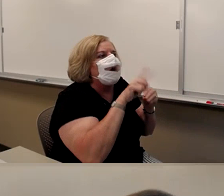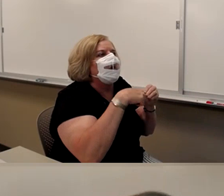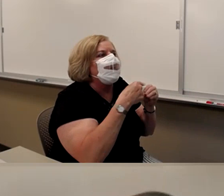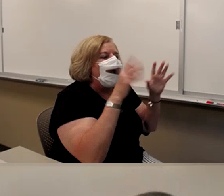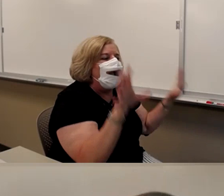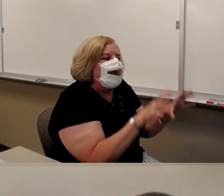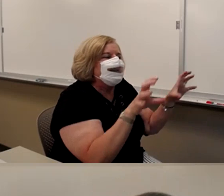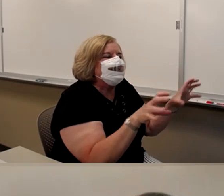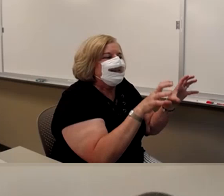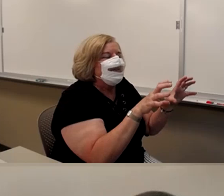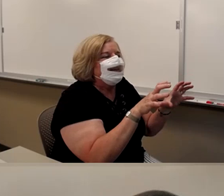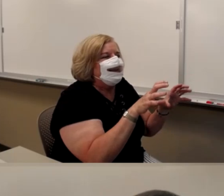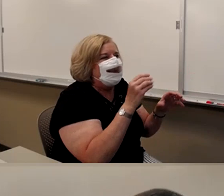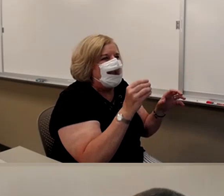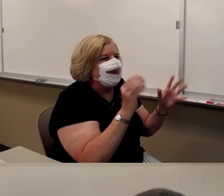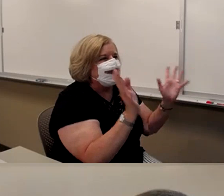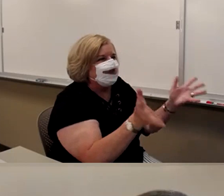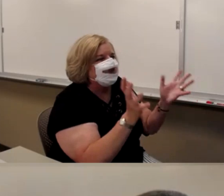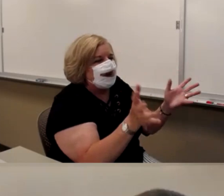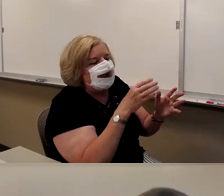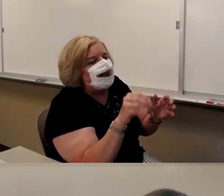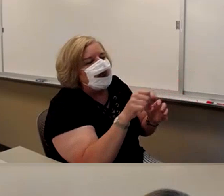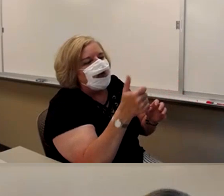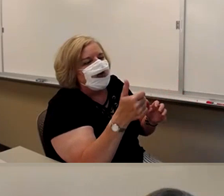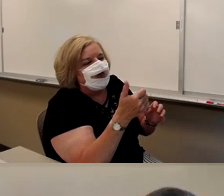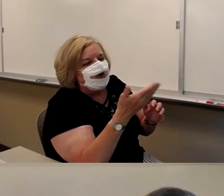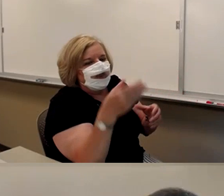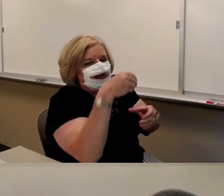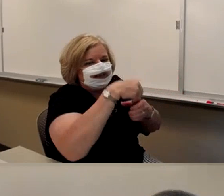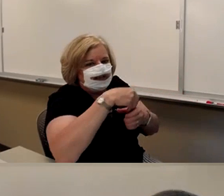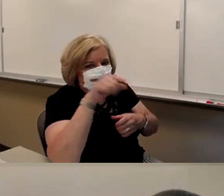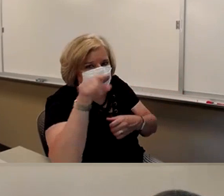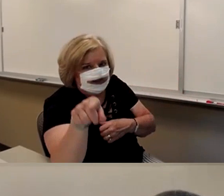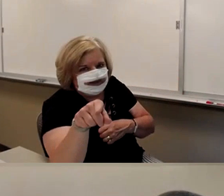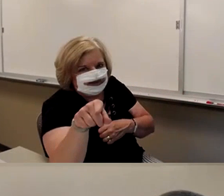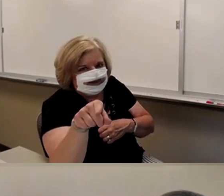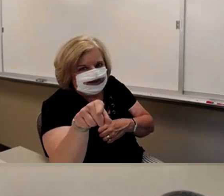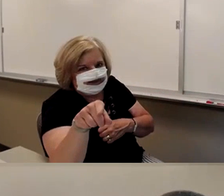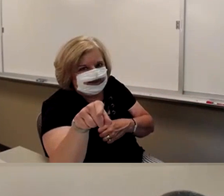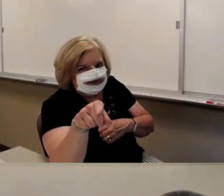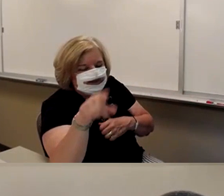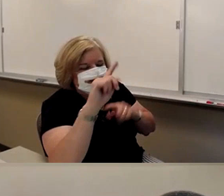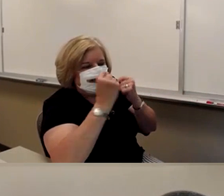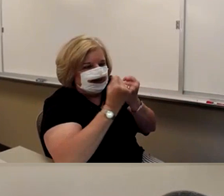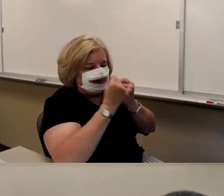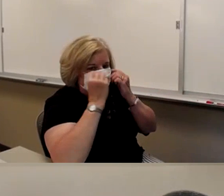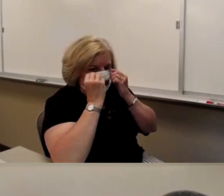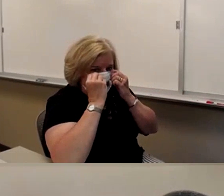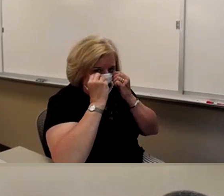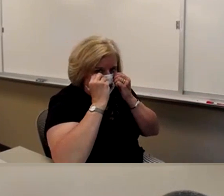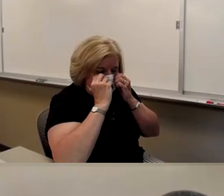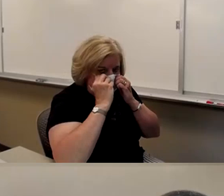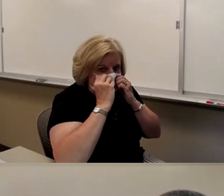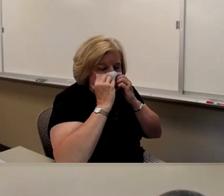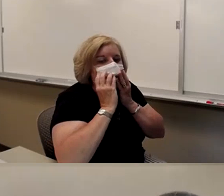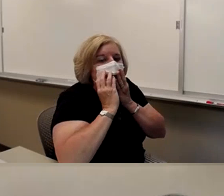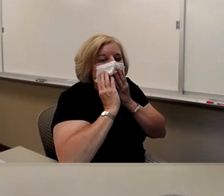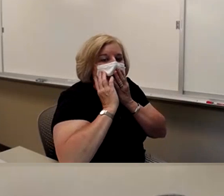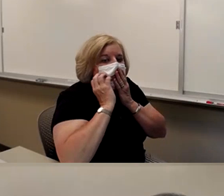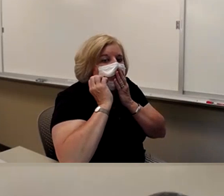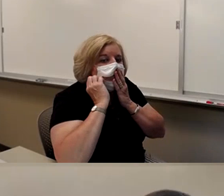activity and the chat and some of the other features within Teams. So we are in